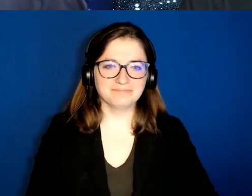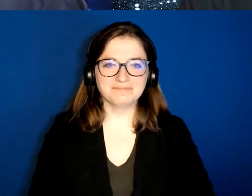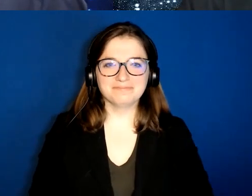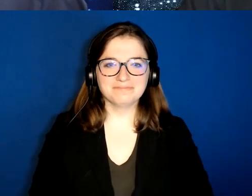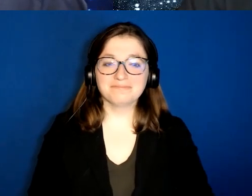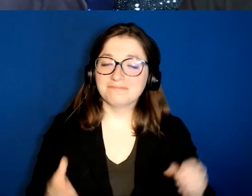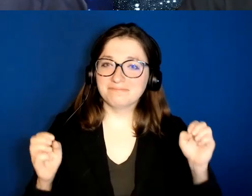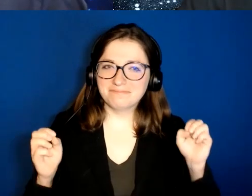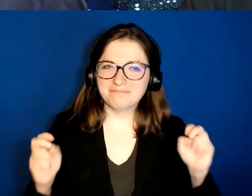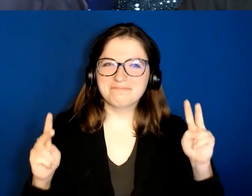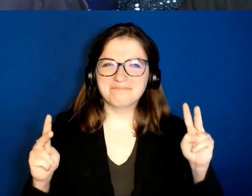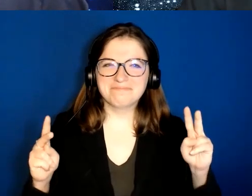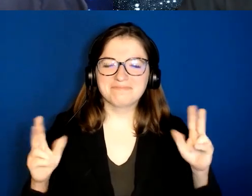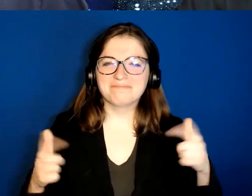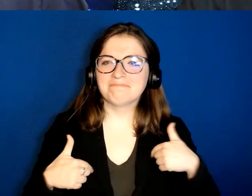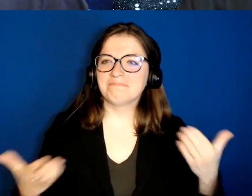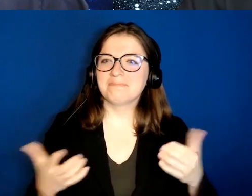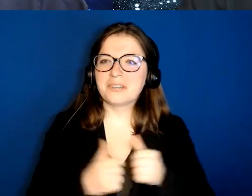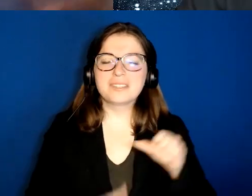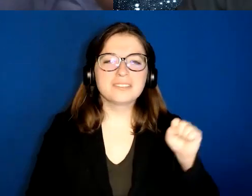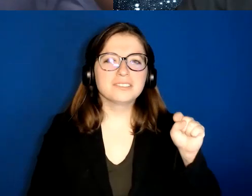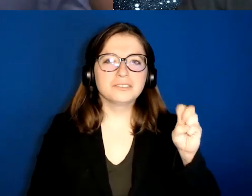All right. So I'm here with Stuart Morris.